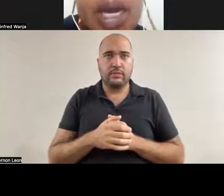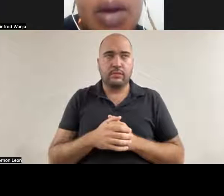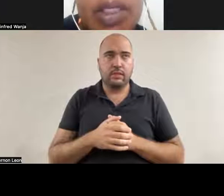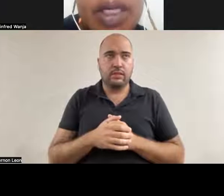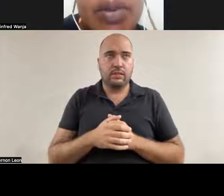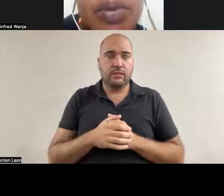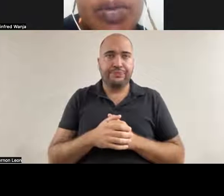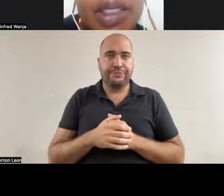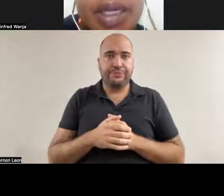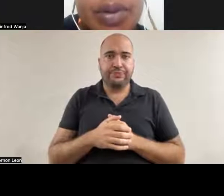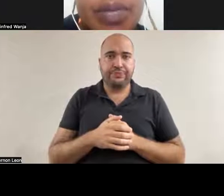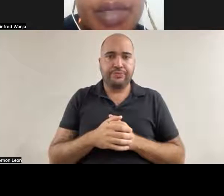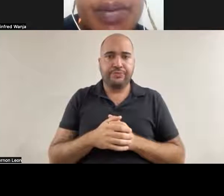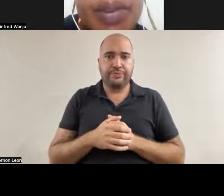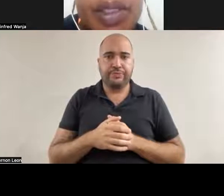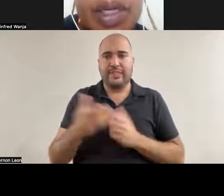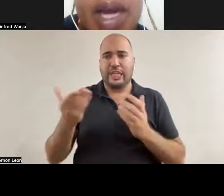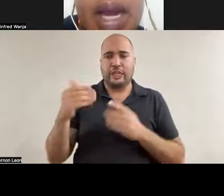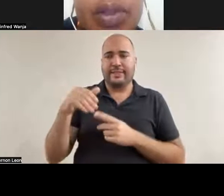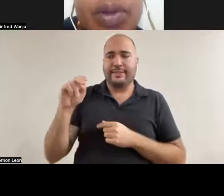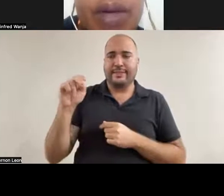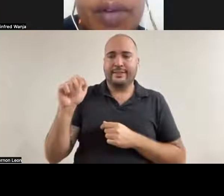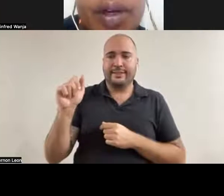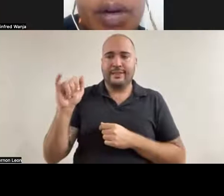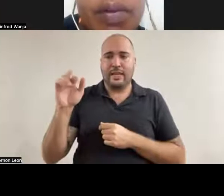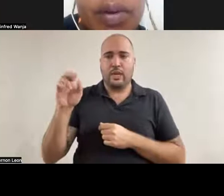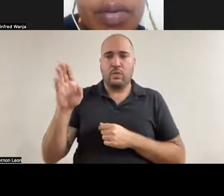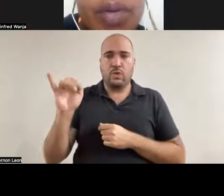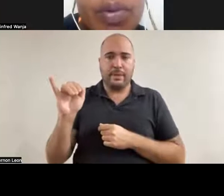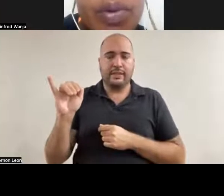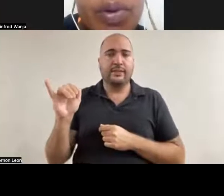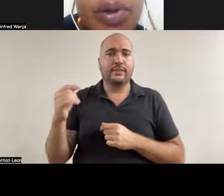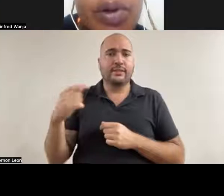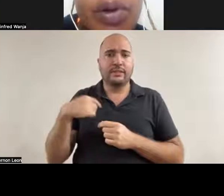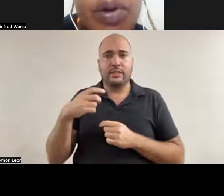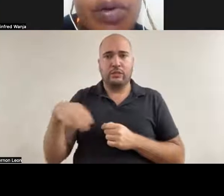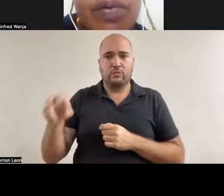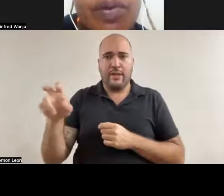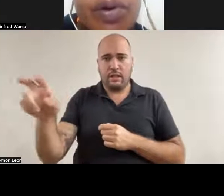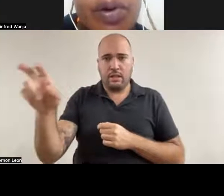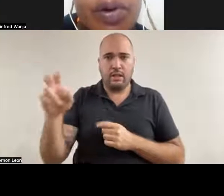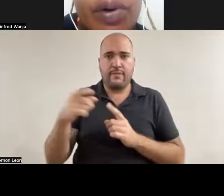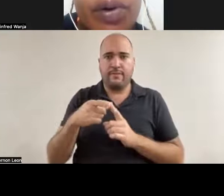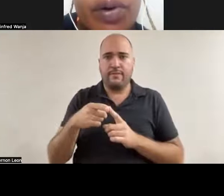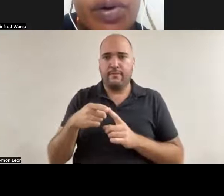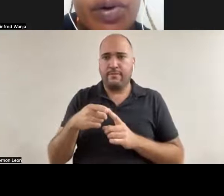In our hotel room in Nairobi, I traveled from Embu